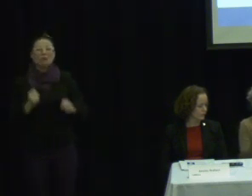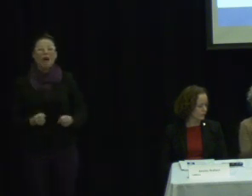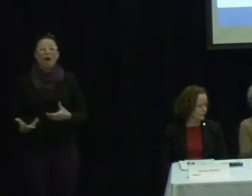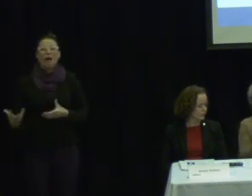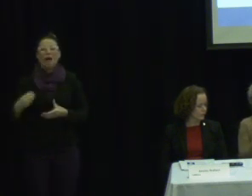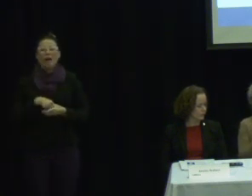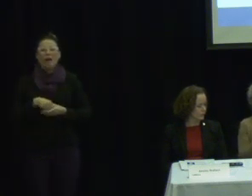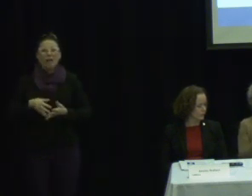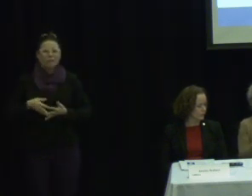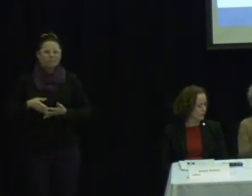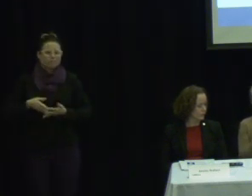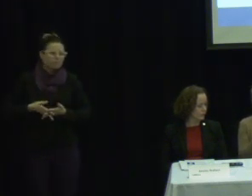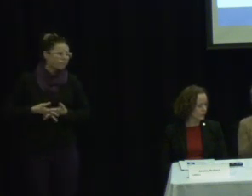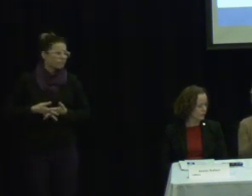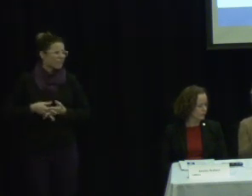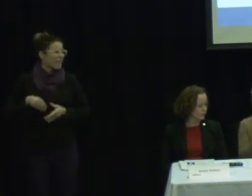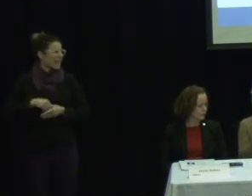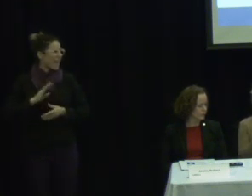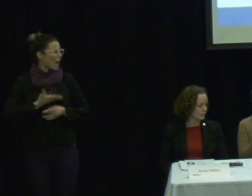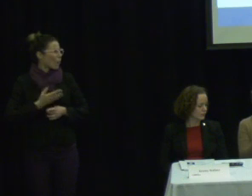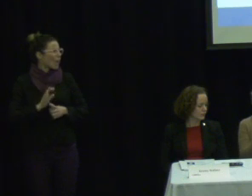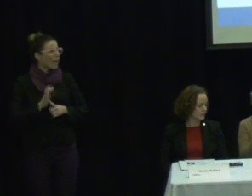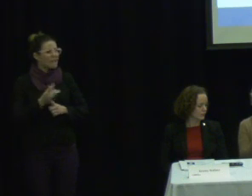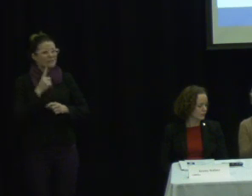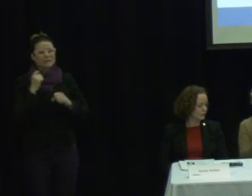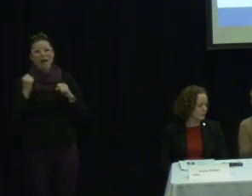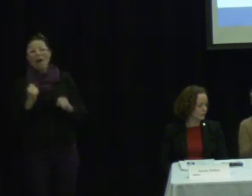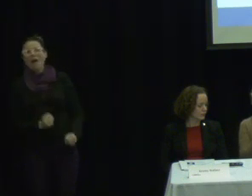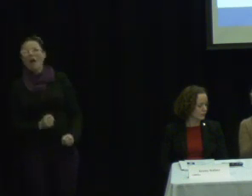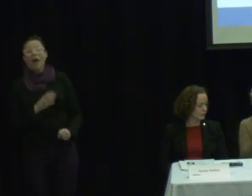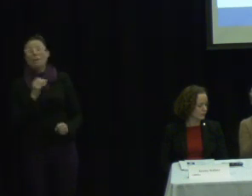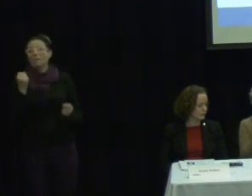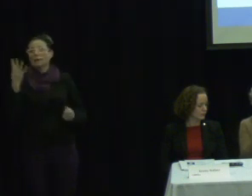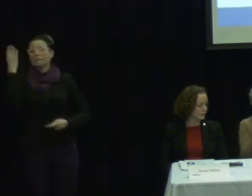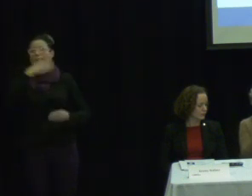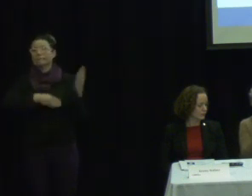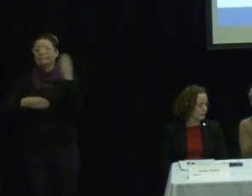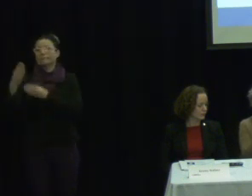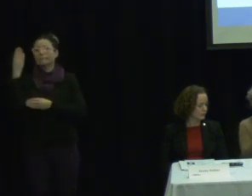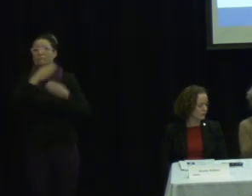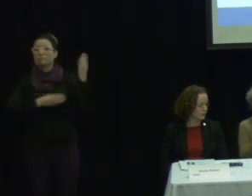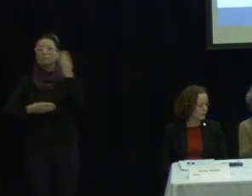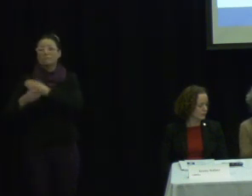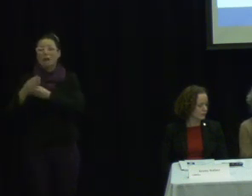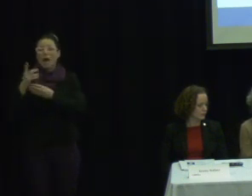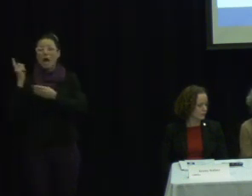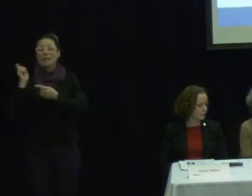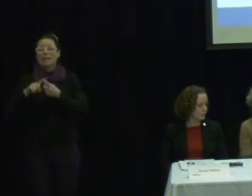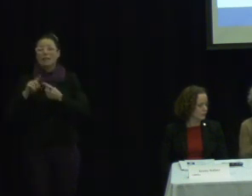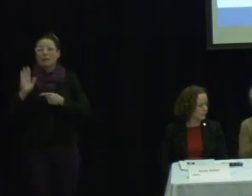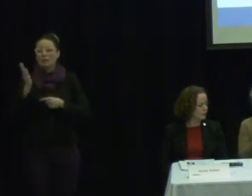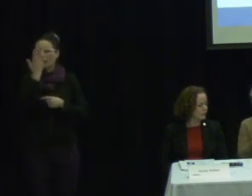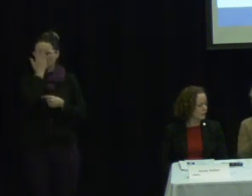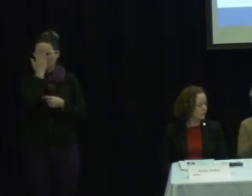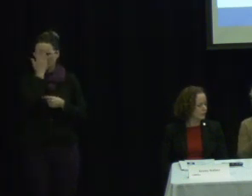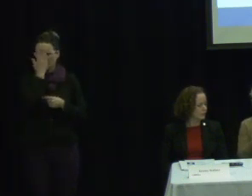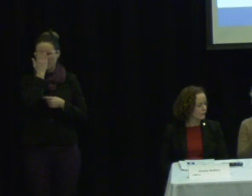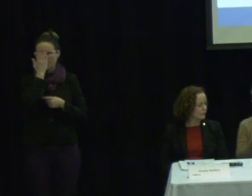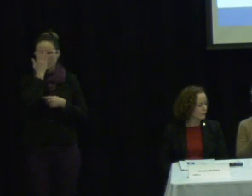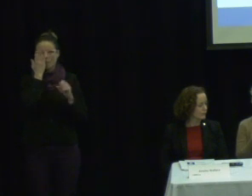are. And they are invisible until you take off the blinders and you see them. And so that